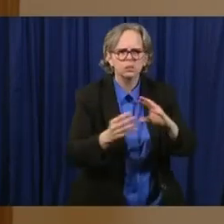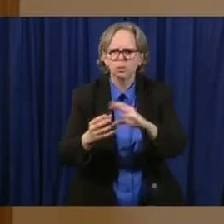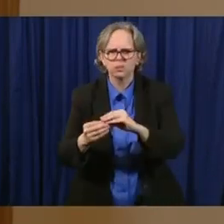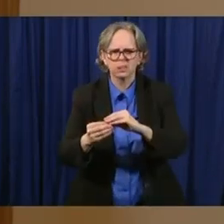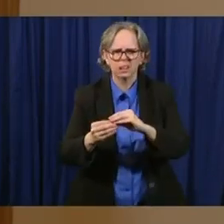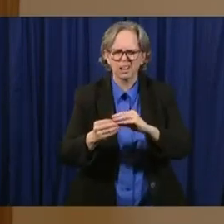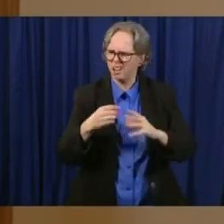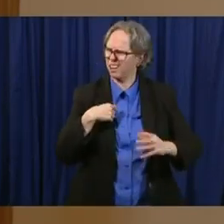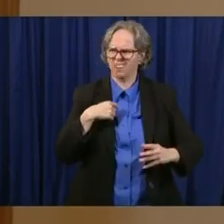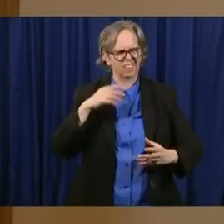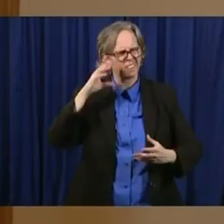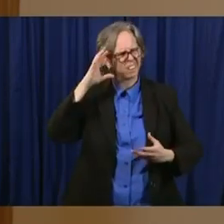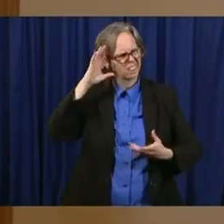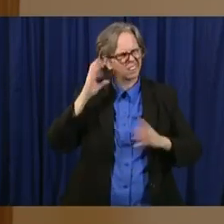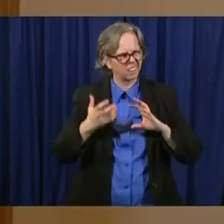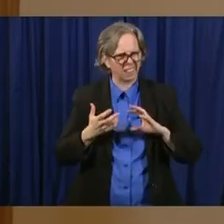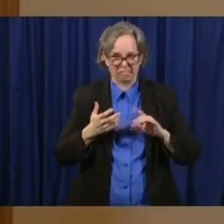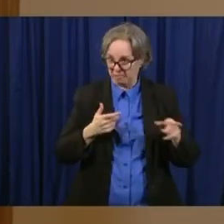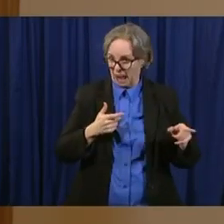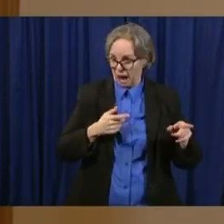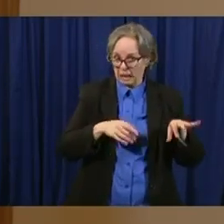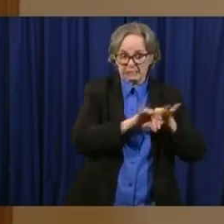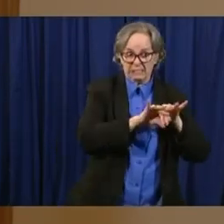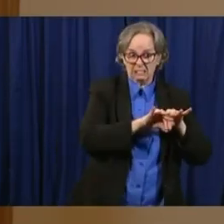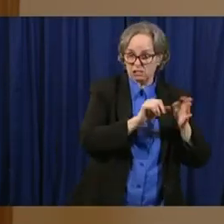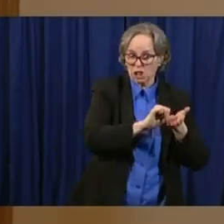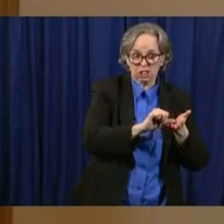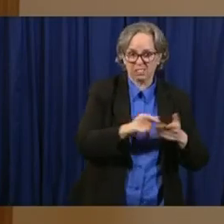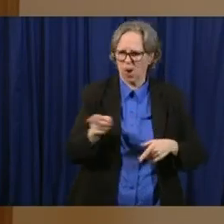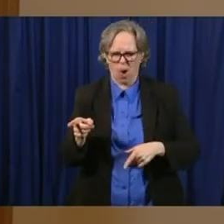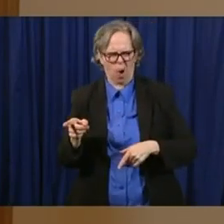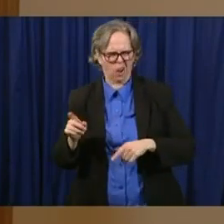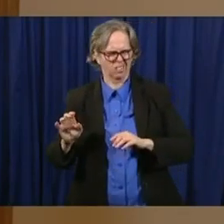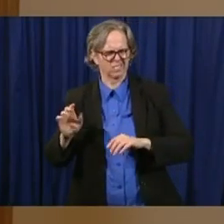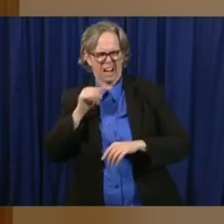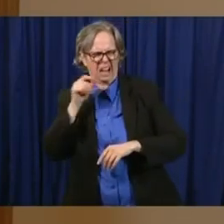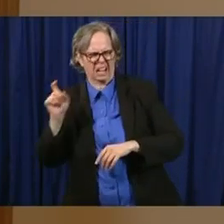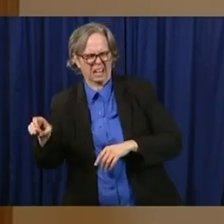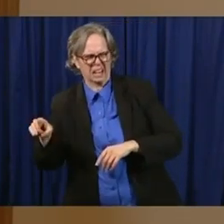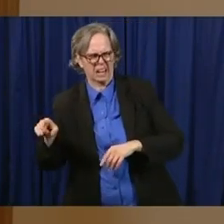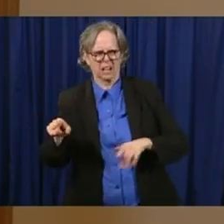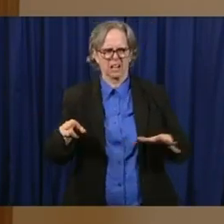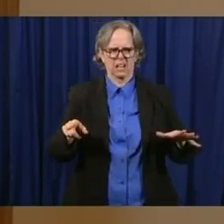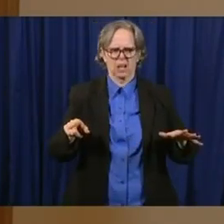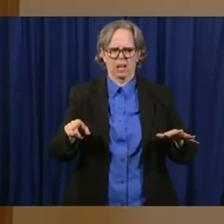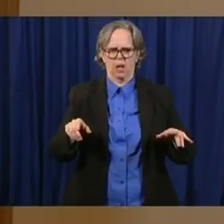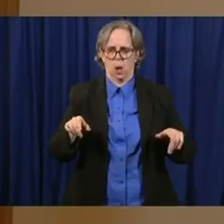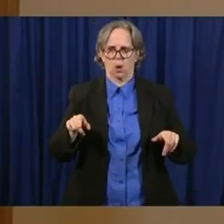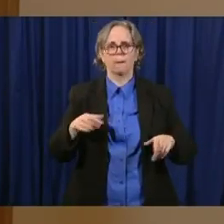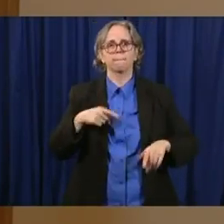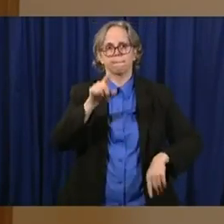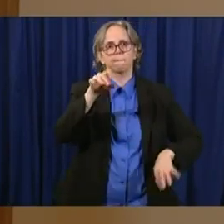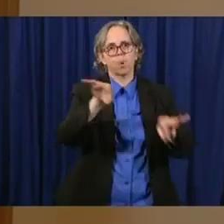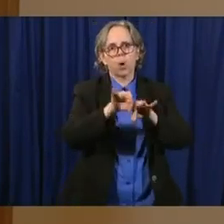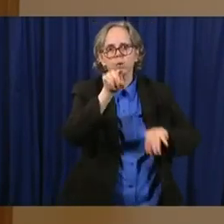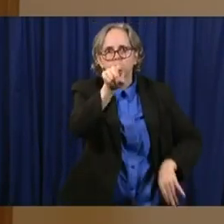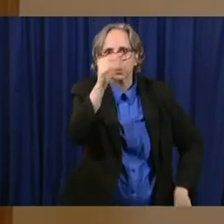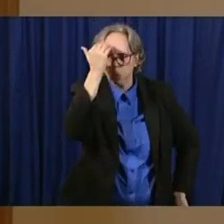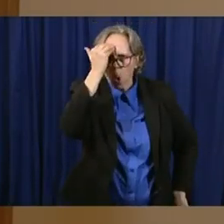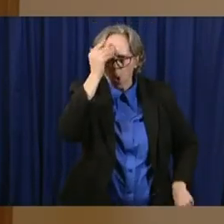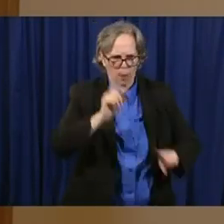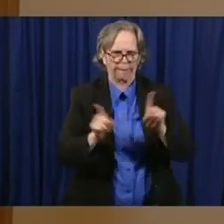what's essential and non-essential. This is very, very important. So I want you to hear this, both you at home as a